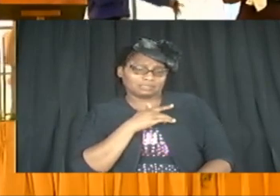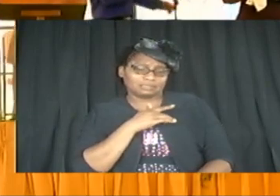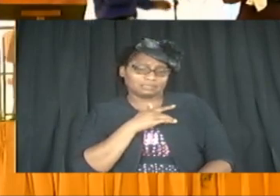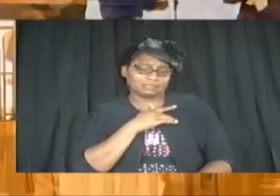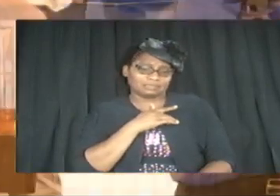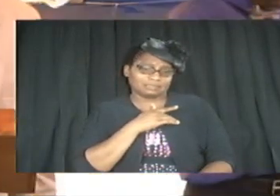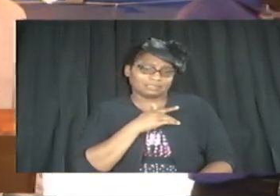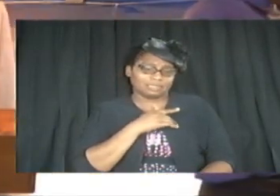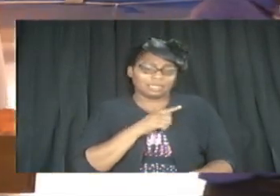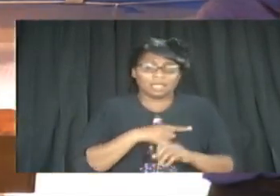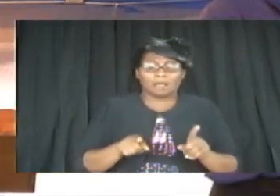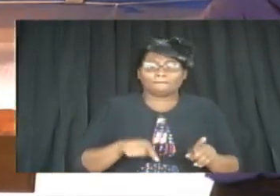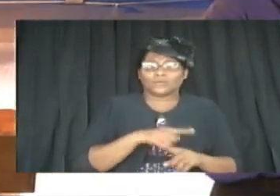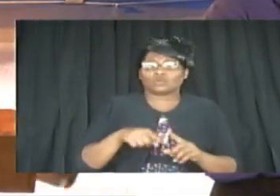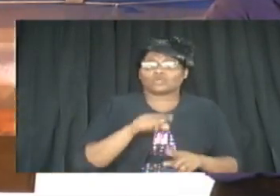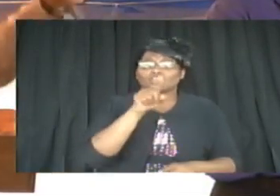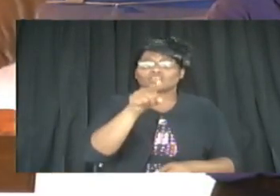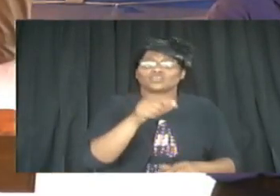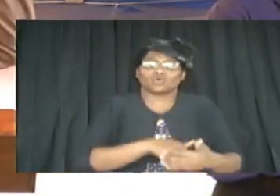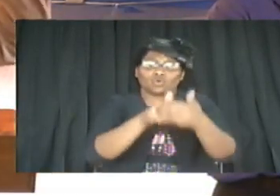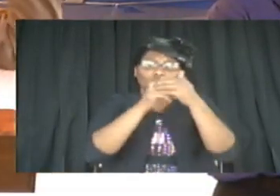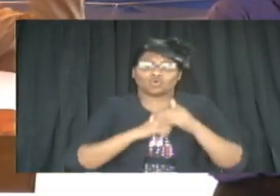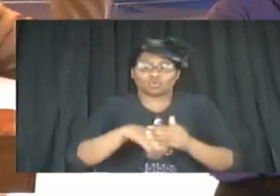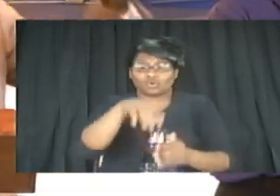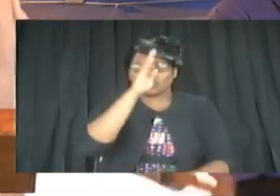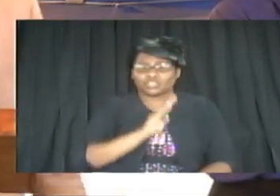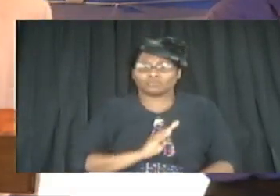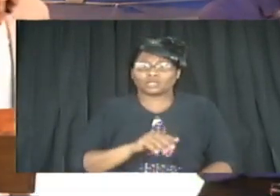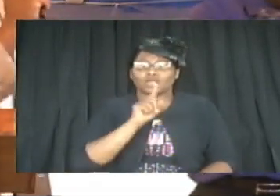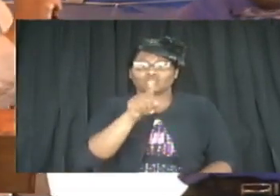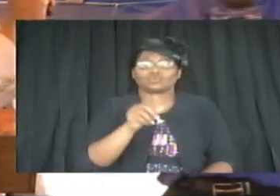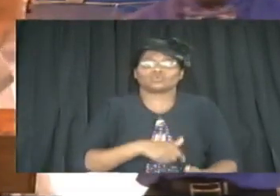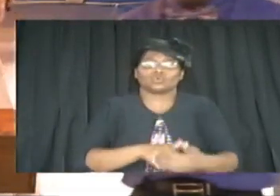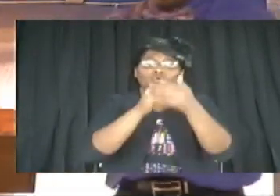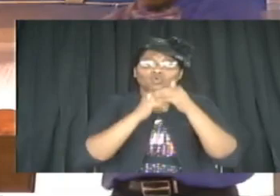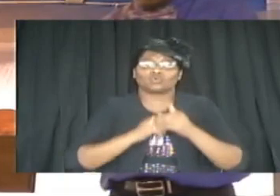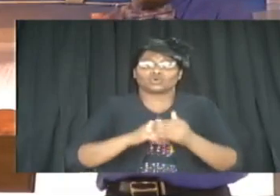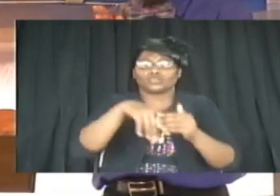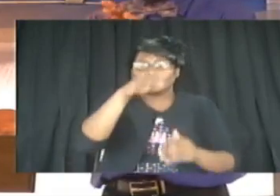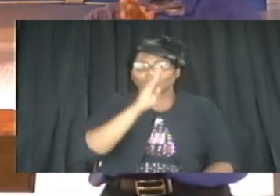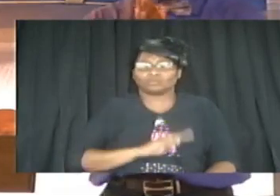But when you worship God because, hallelujah,